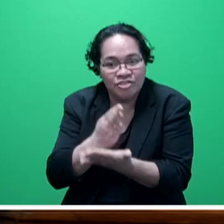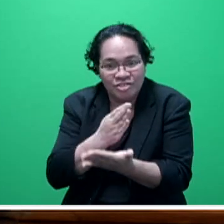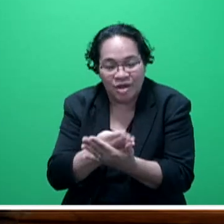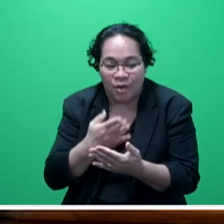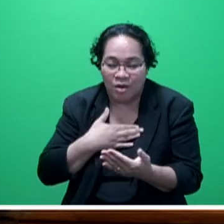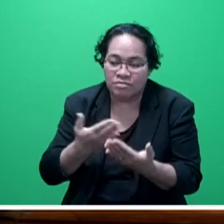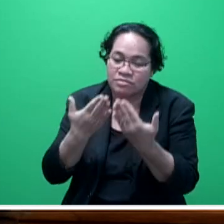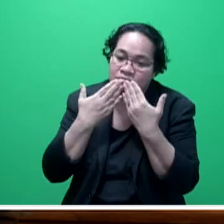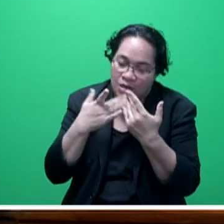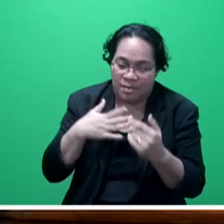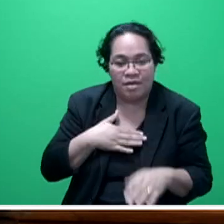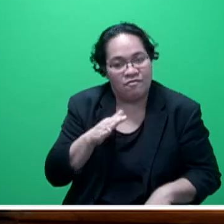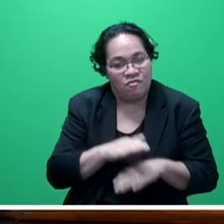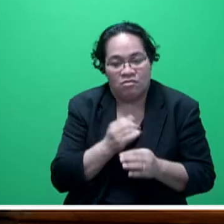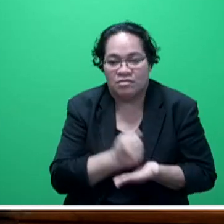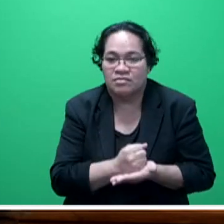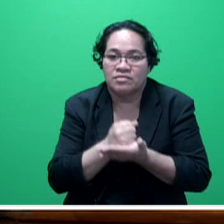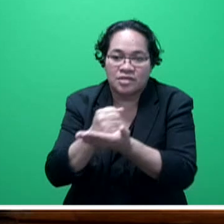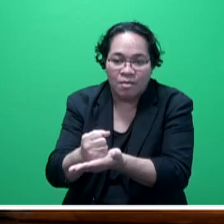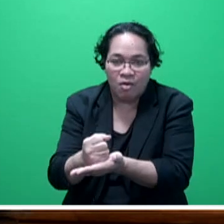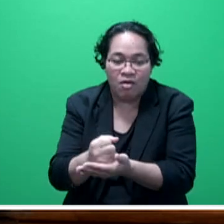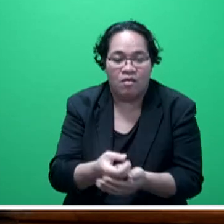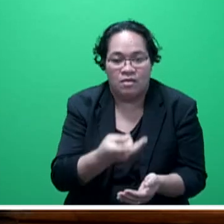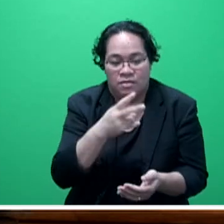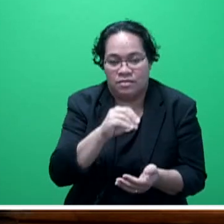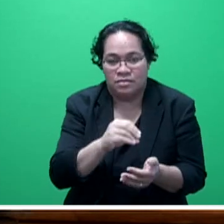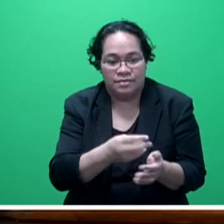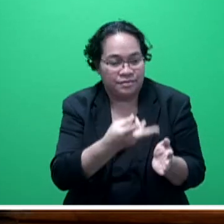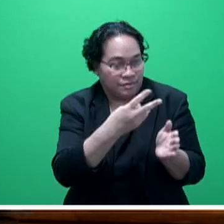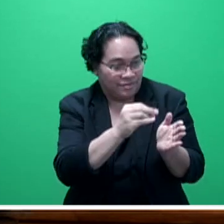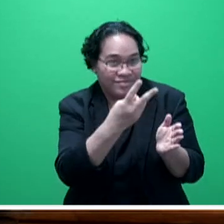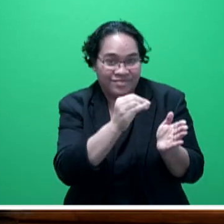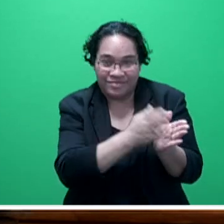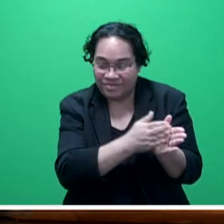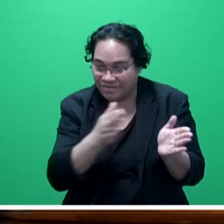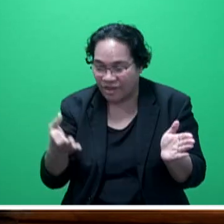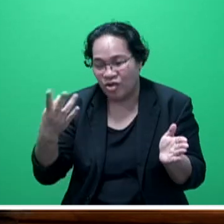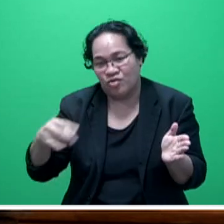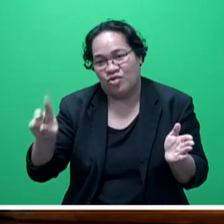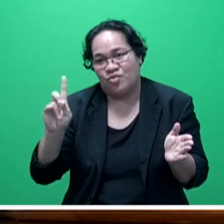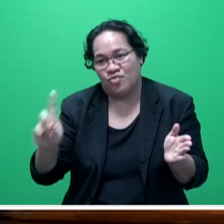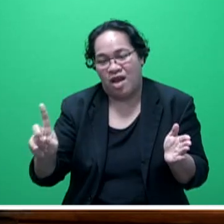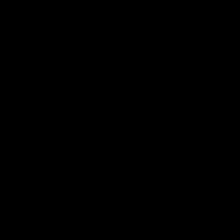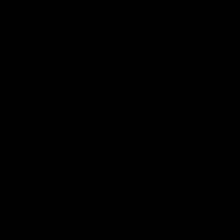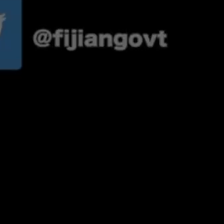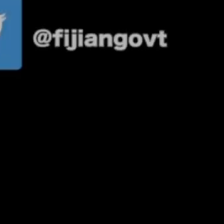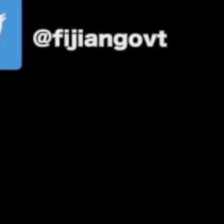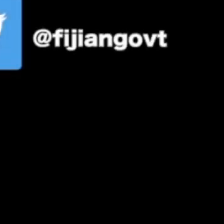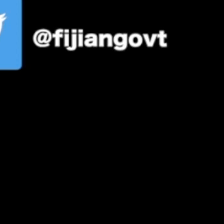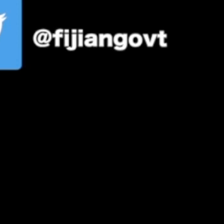utmost support towards the 2020-2021 budget.